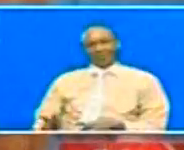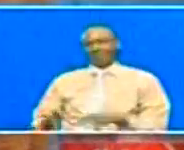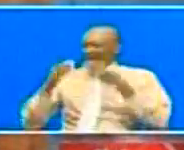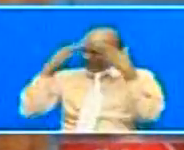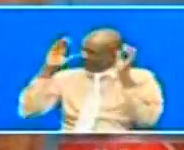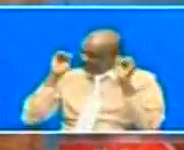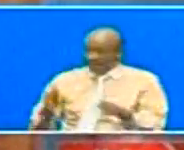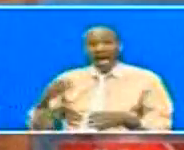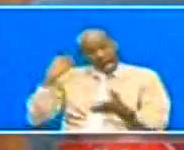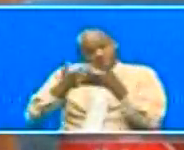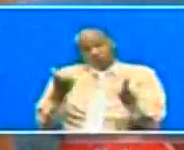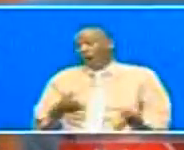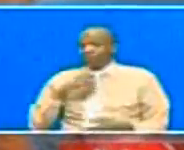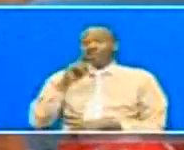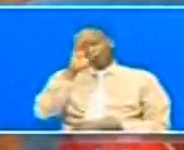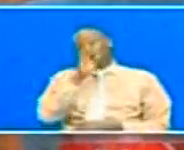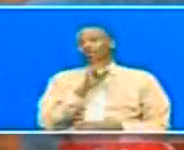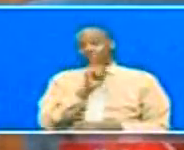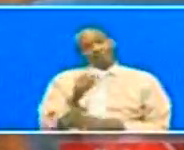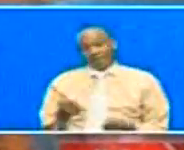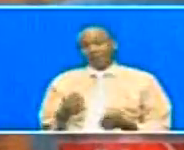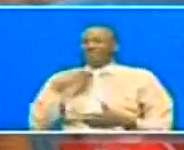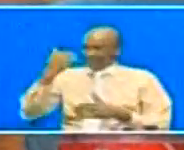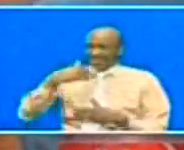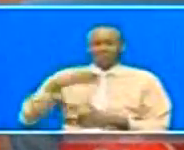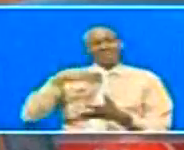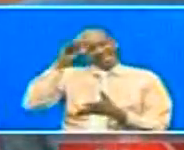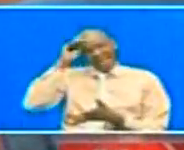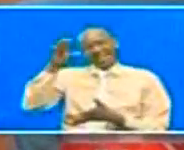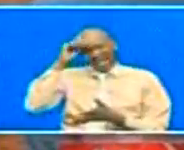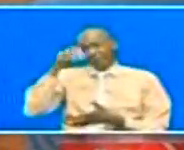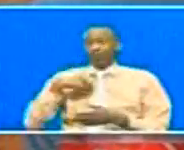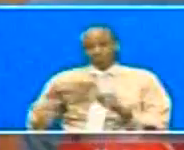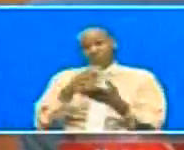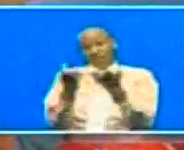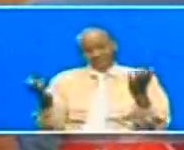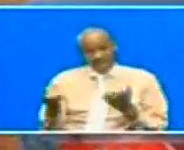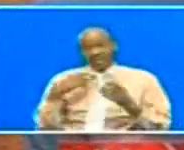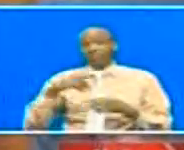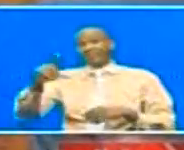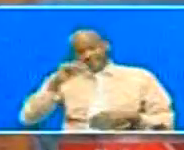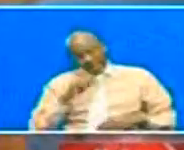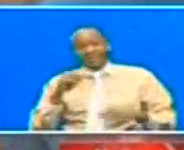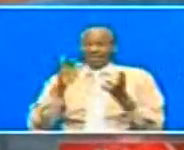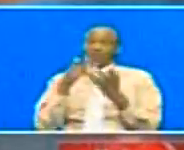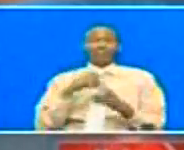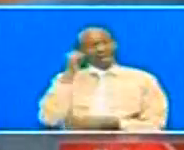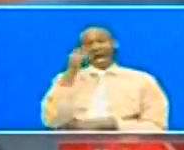am still not so sure. Because each day I learn from my audience. They tell me something.